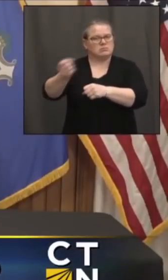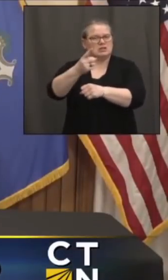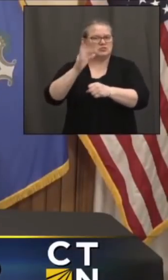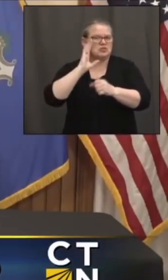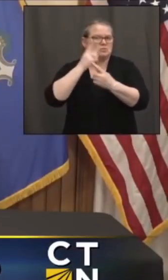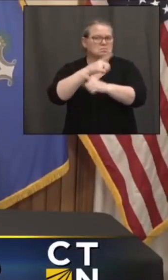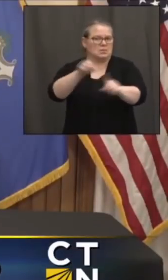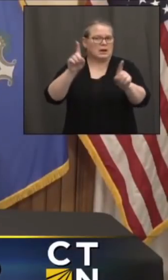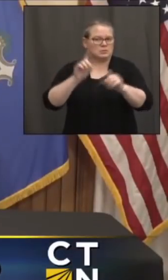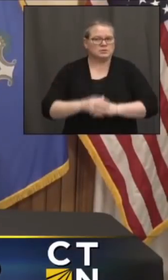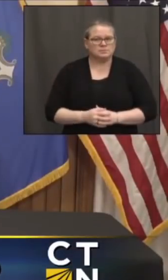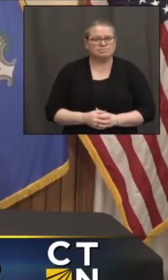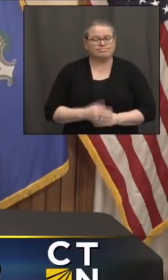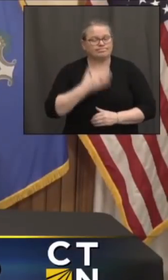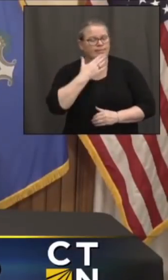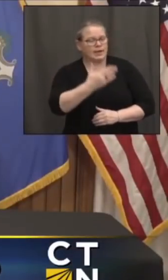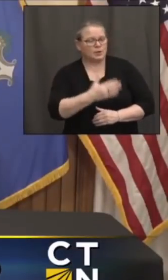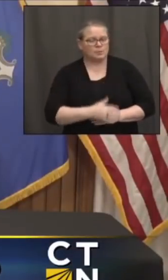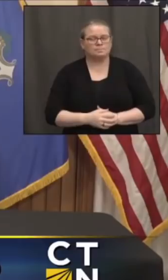Thank you.